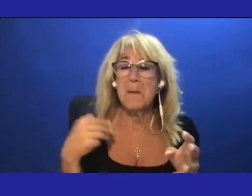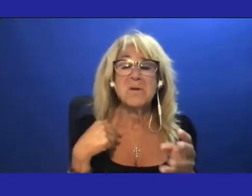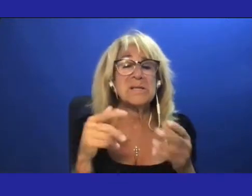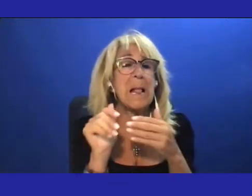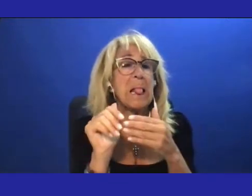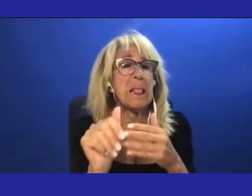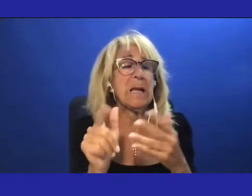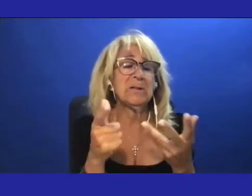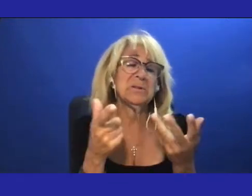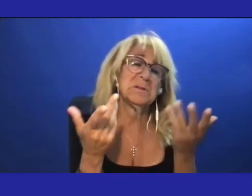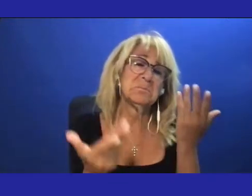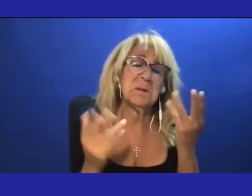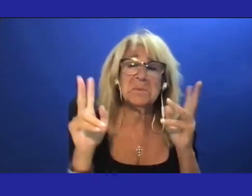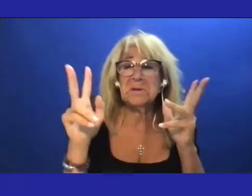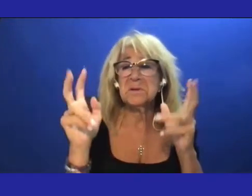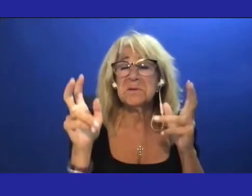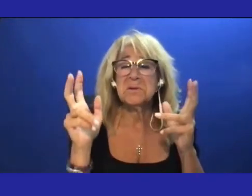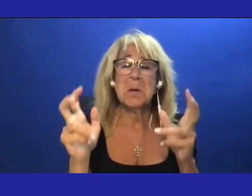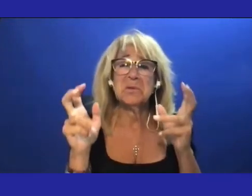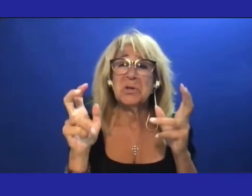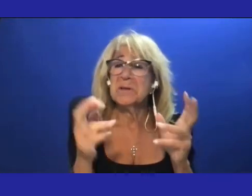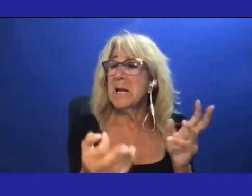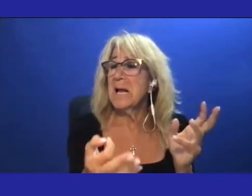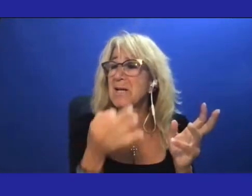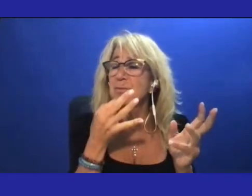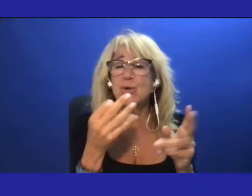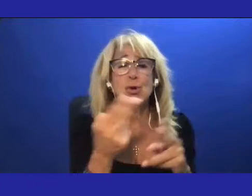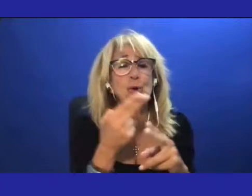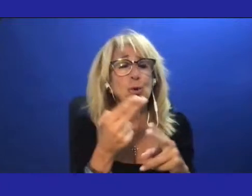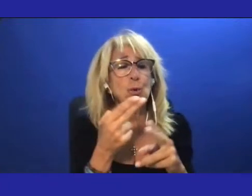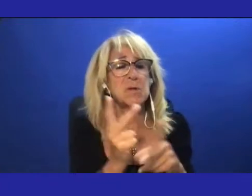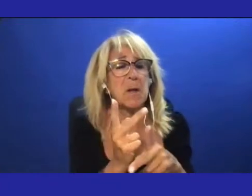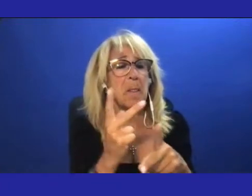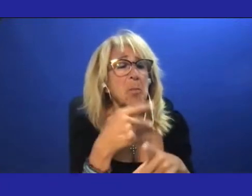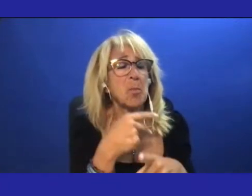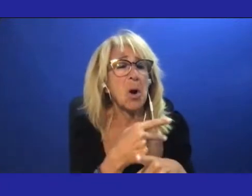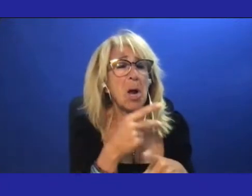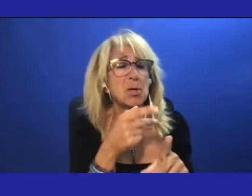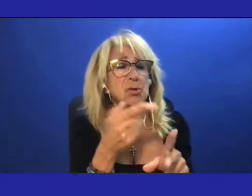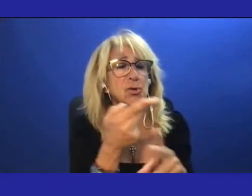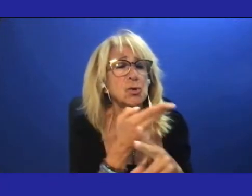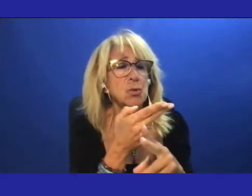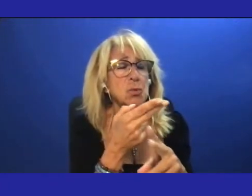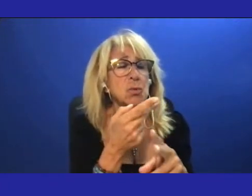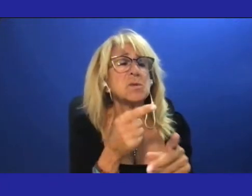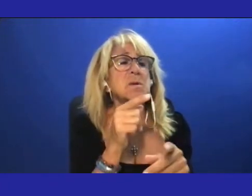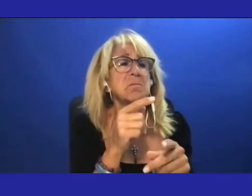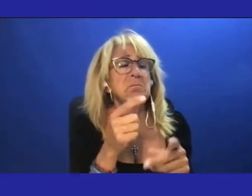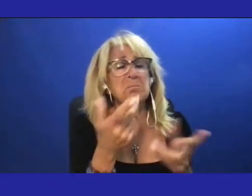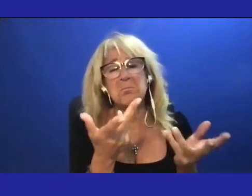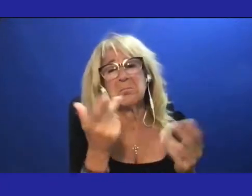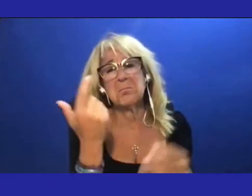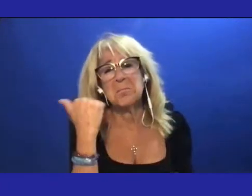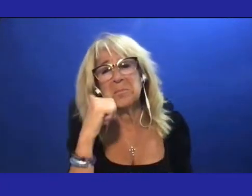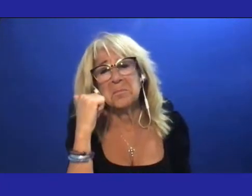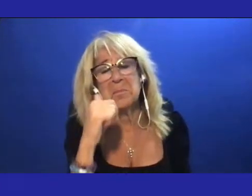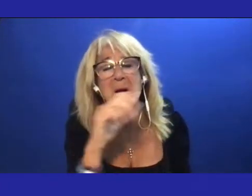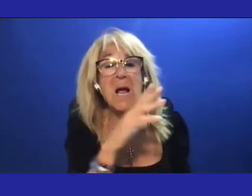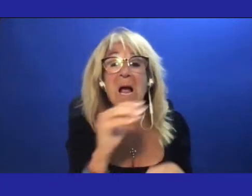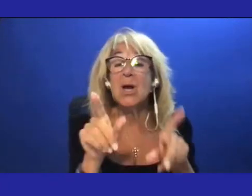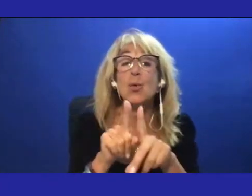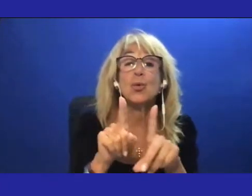are really just utilizing these products on a day-to-day basis, but also using it